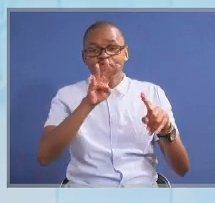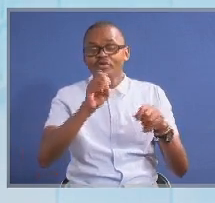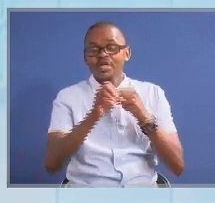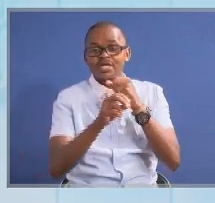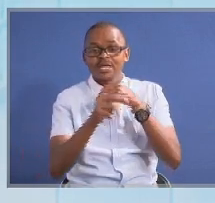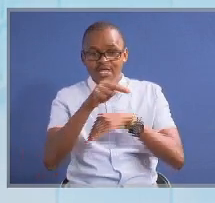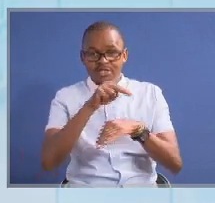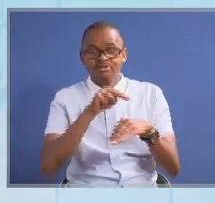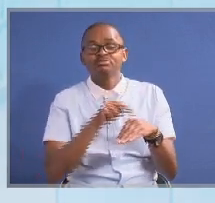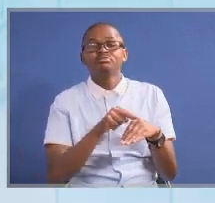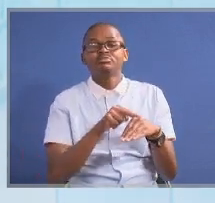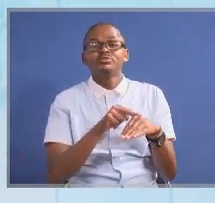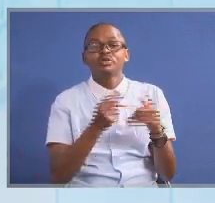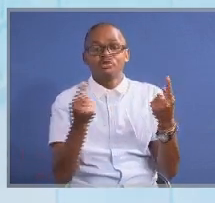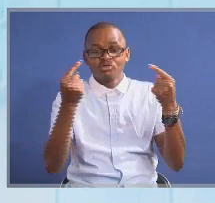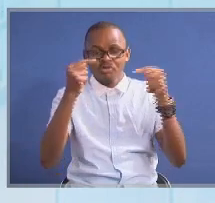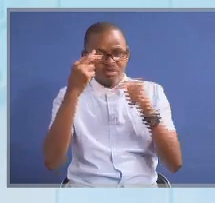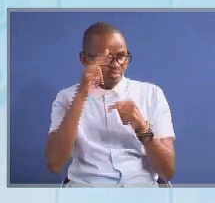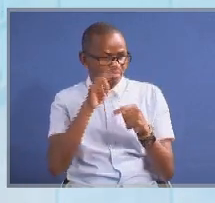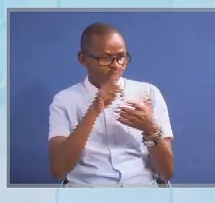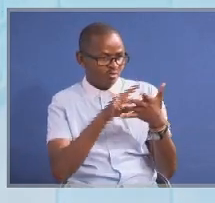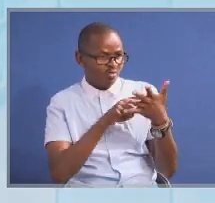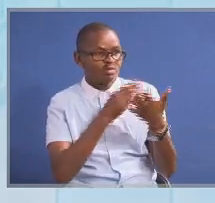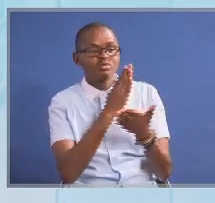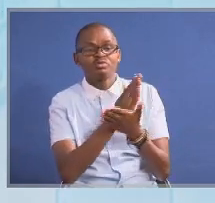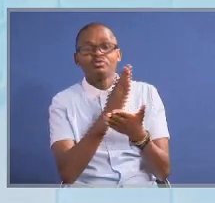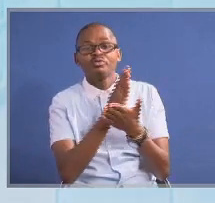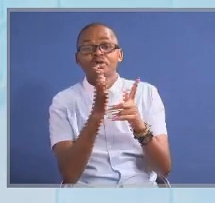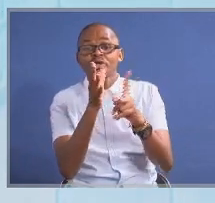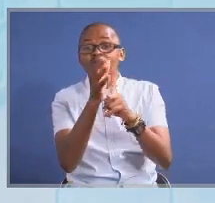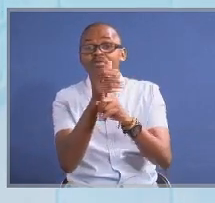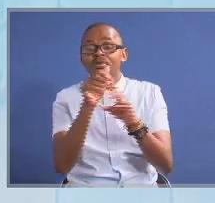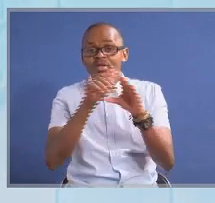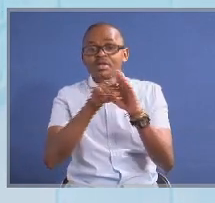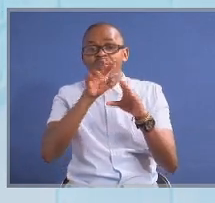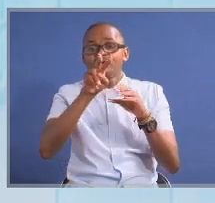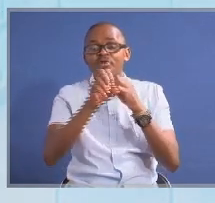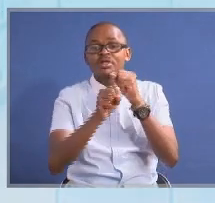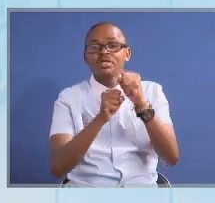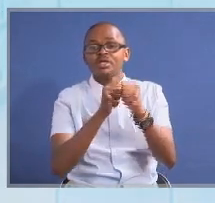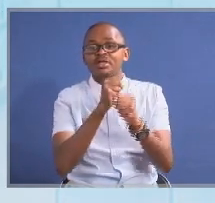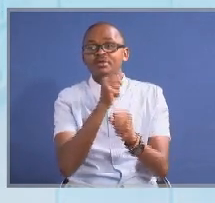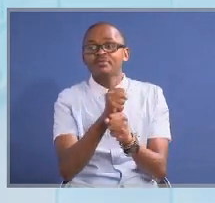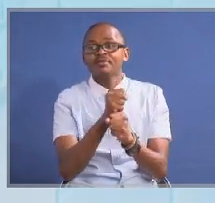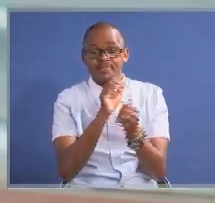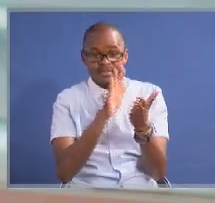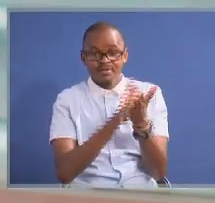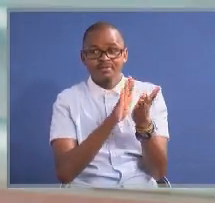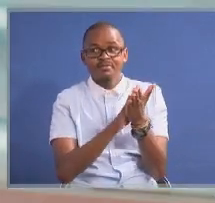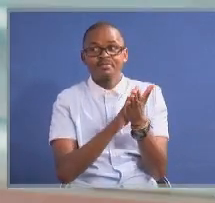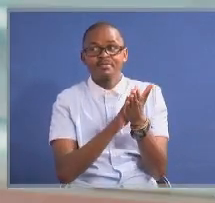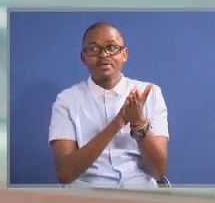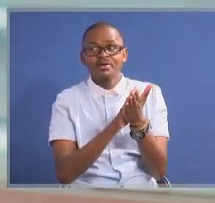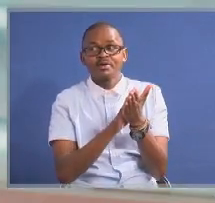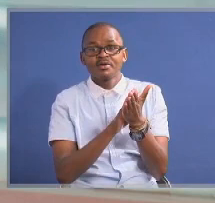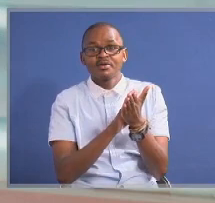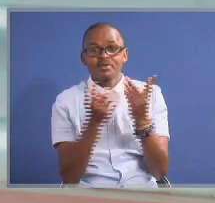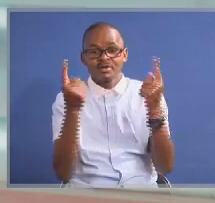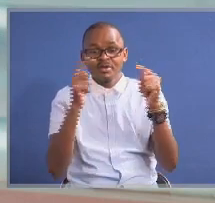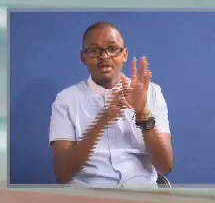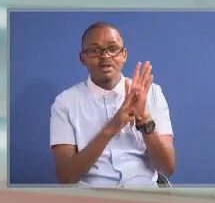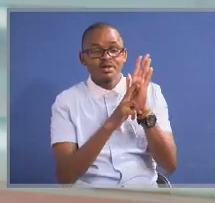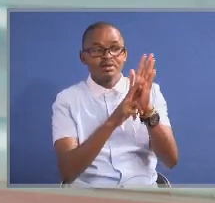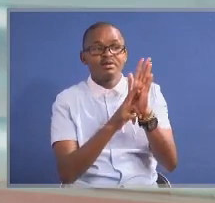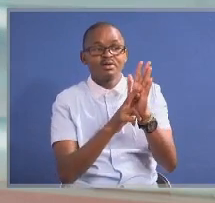nations to come and see what Timor-Leste has achieved in the last 20 years. Absolutely commendable. Now, you're here to